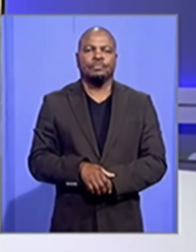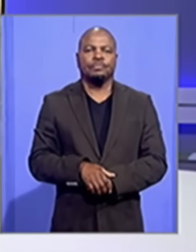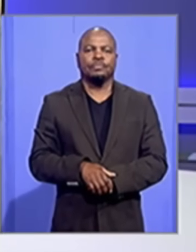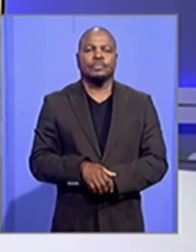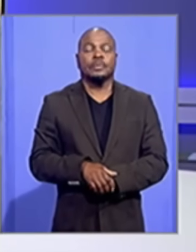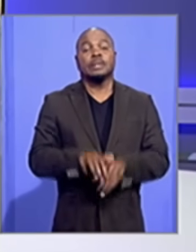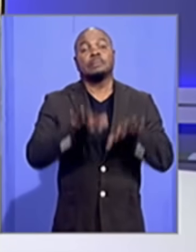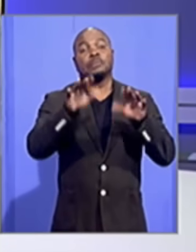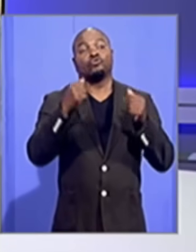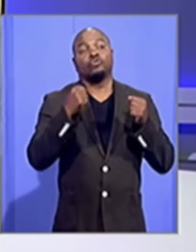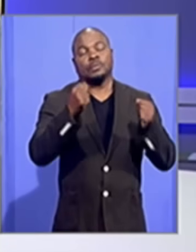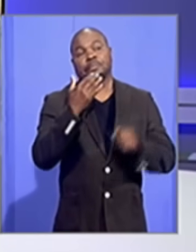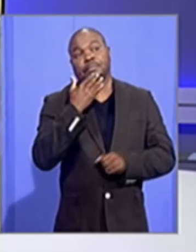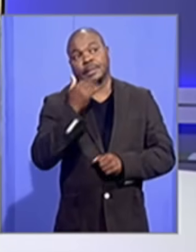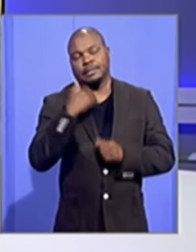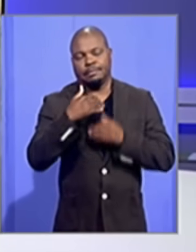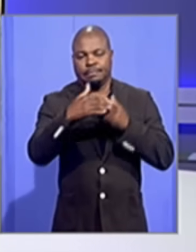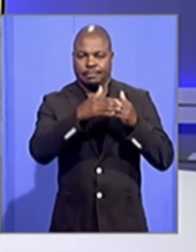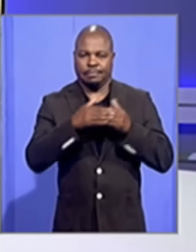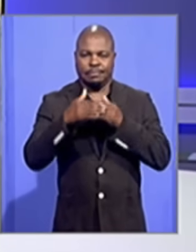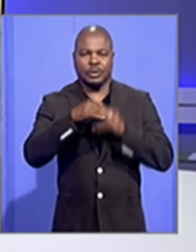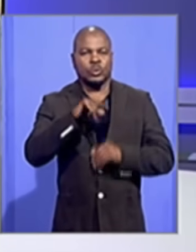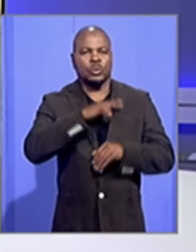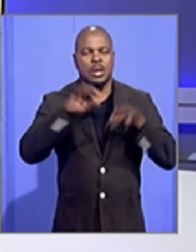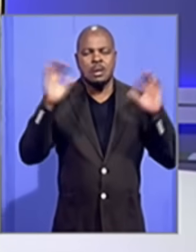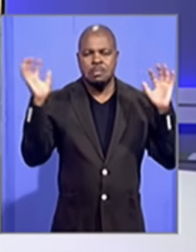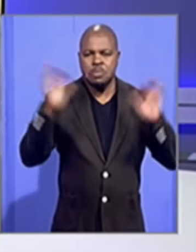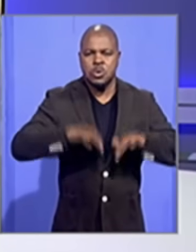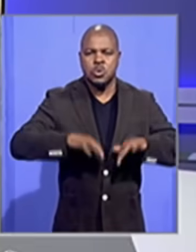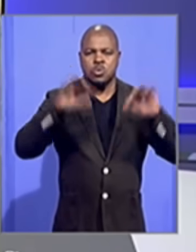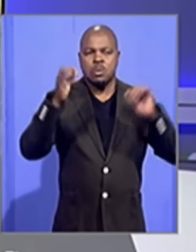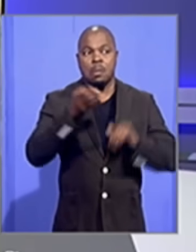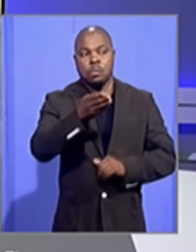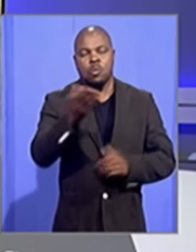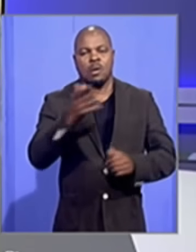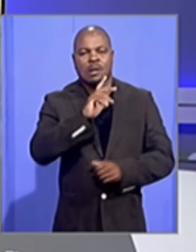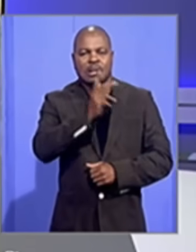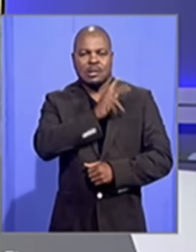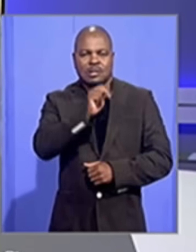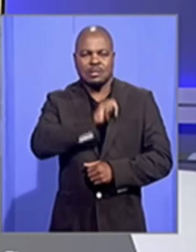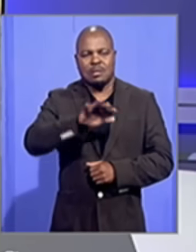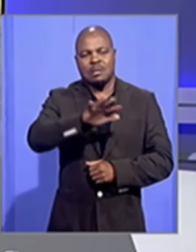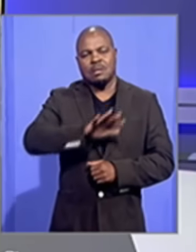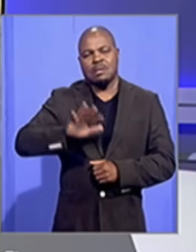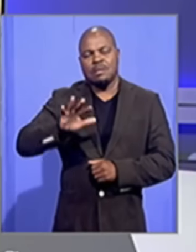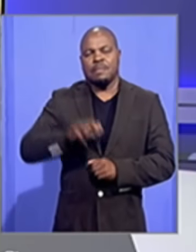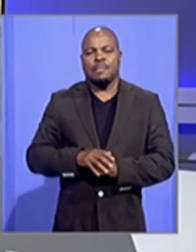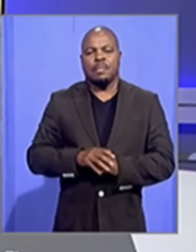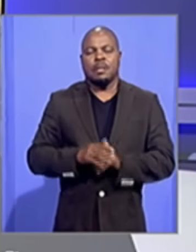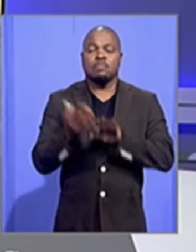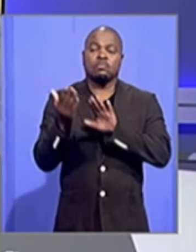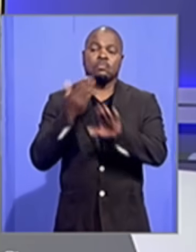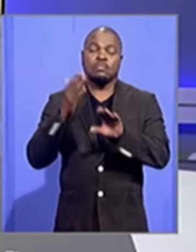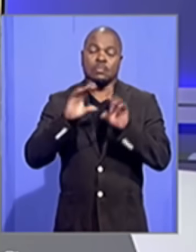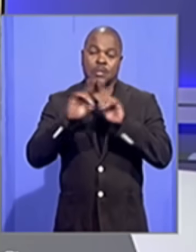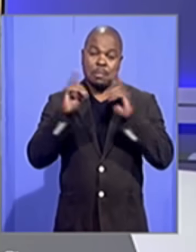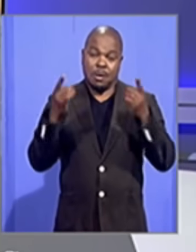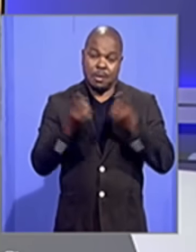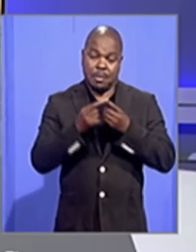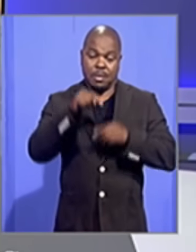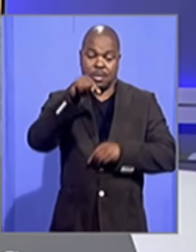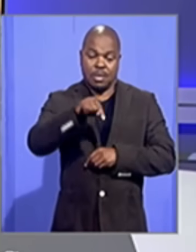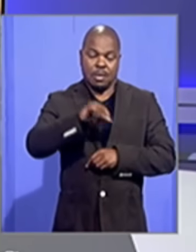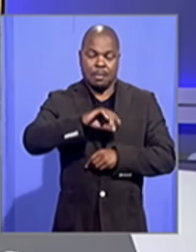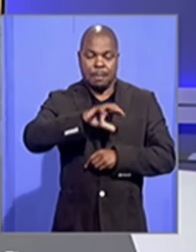Bakgwetsi ba lopiwa go nna kelotlhoko ka ntlha ya pula kwa dikarolong dingwe tsa kwa KwaZulu-Natal. Lefapha la pharakano kwa profenseng eo la re